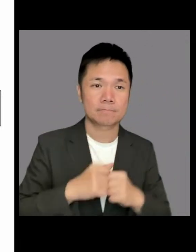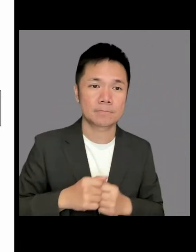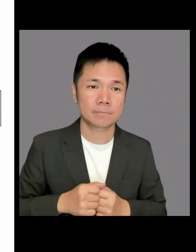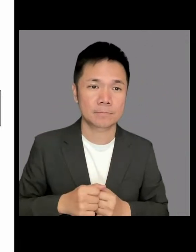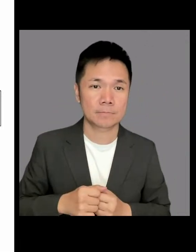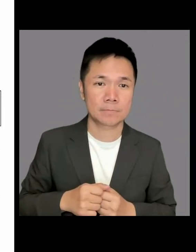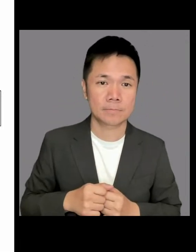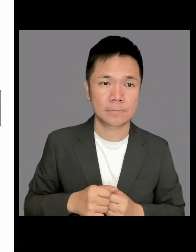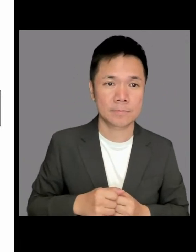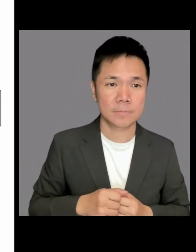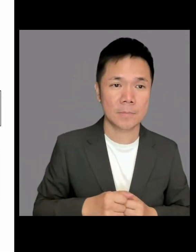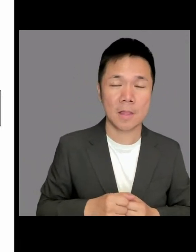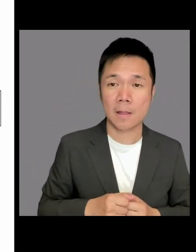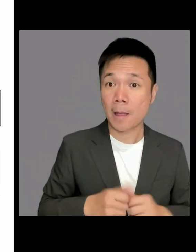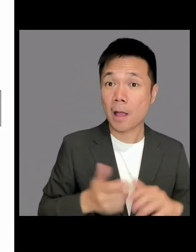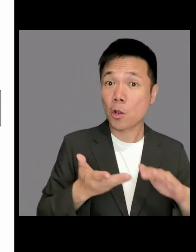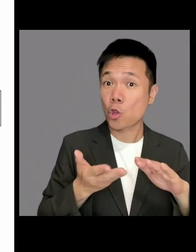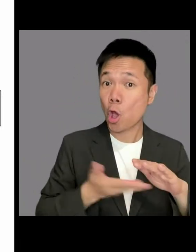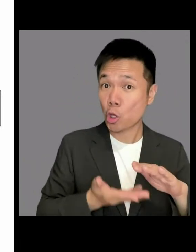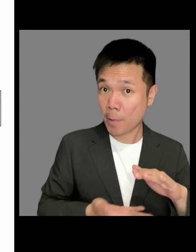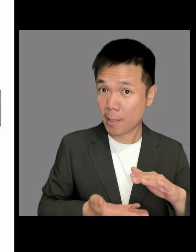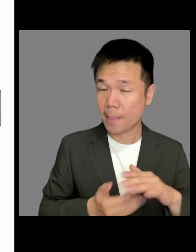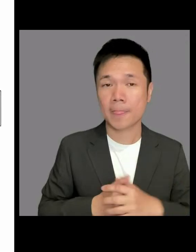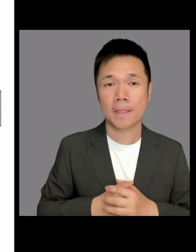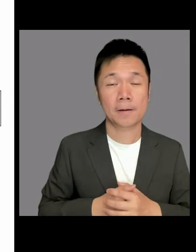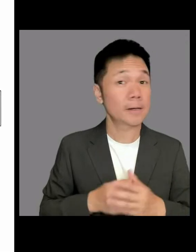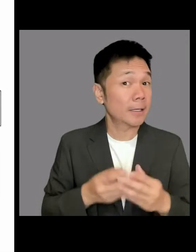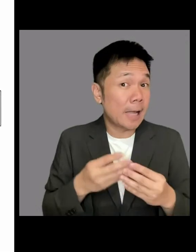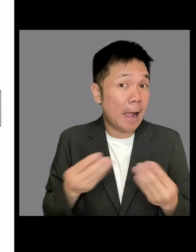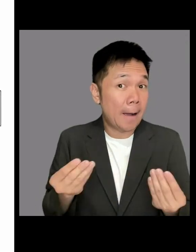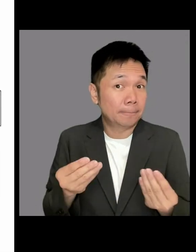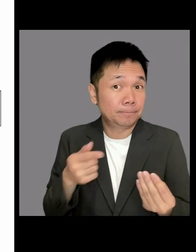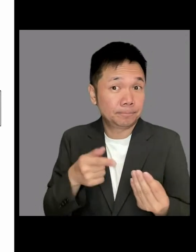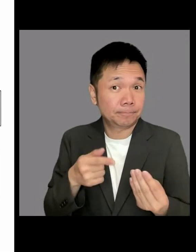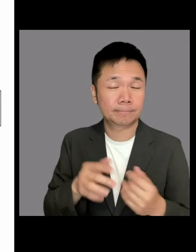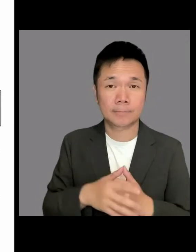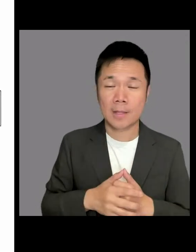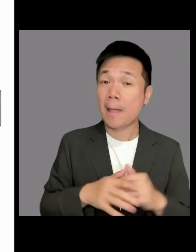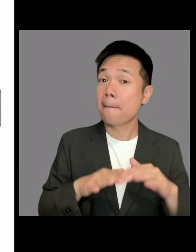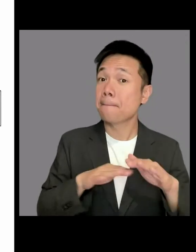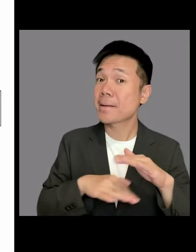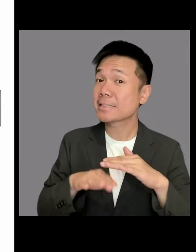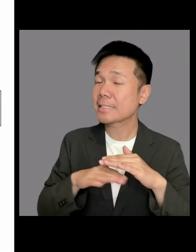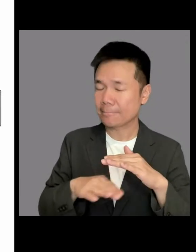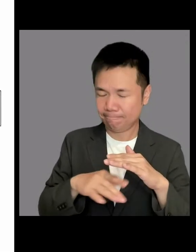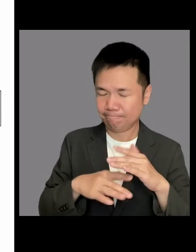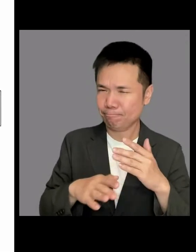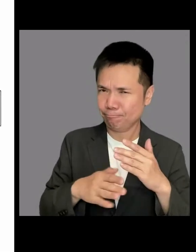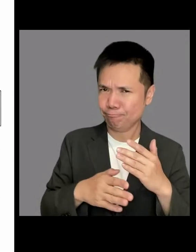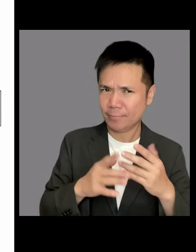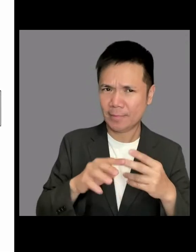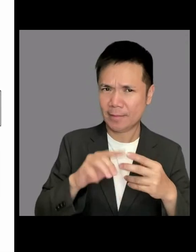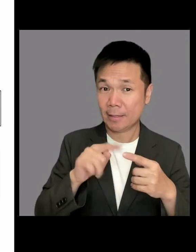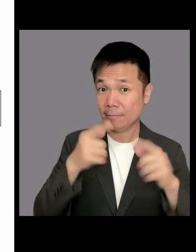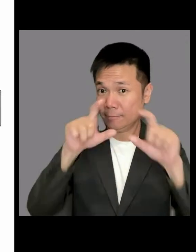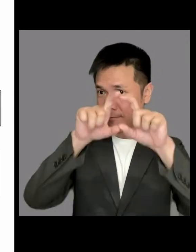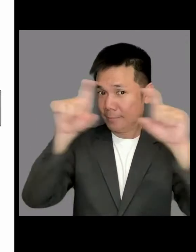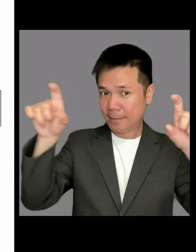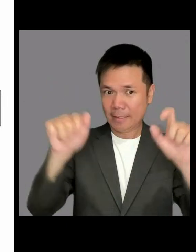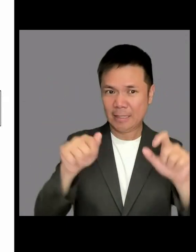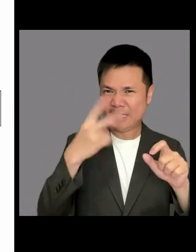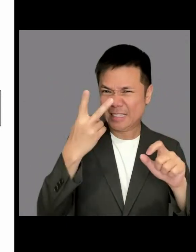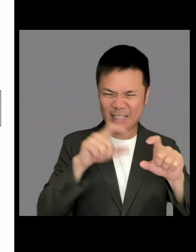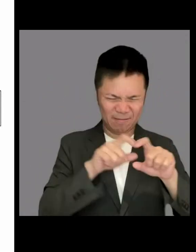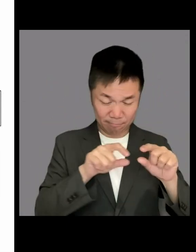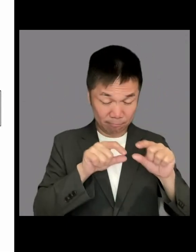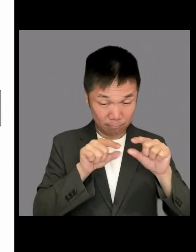Chromium documentation, just about how this works at a very, very basic level. The second diagram is a bit more complicated.